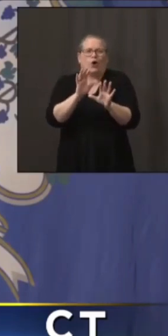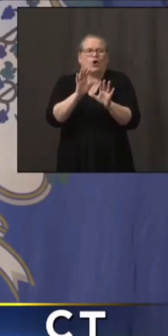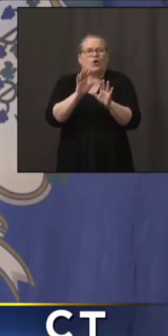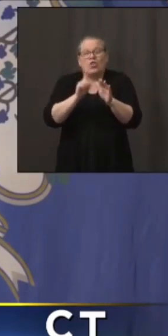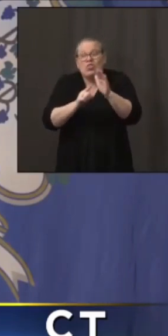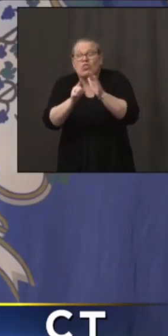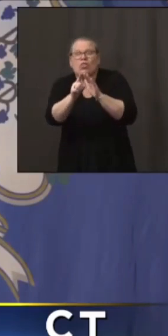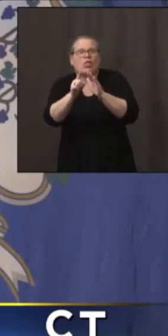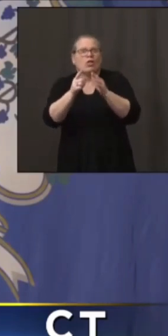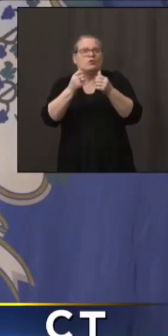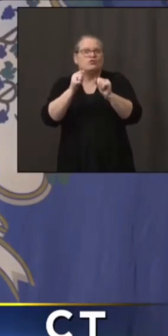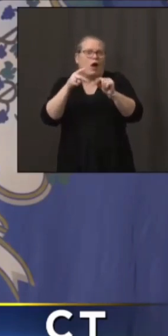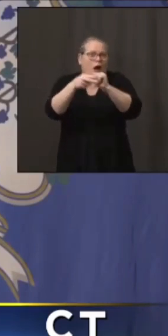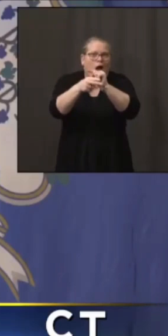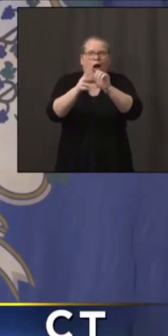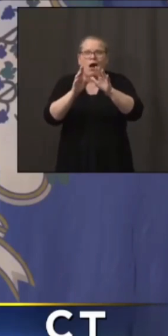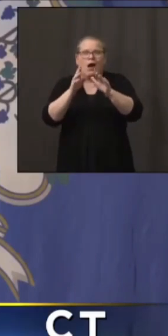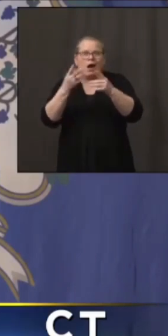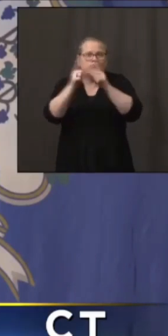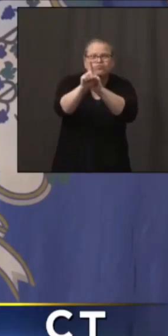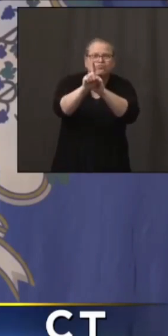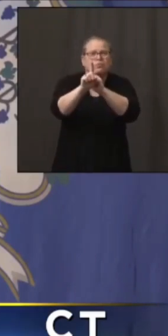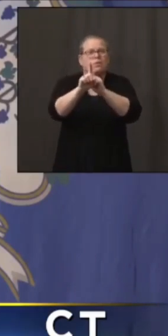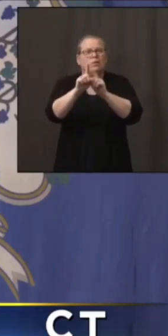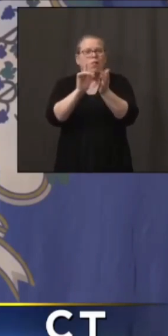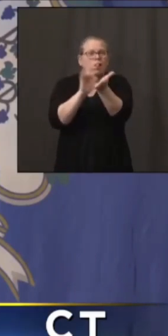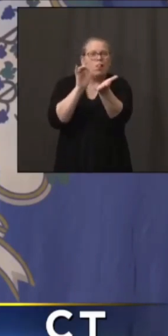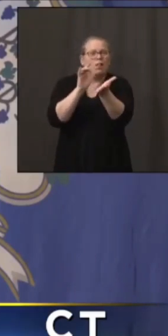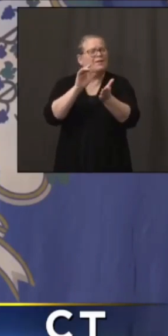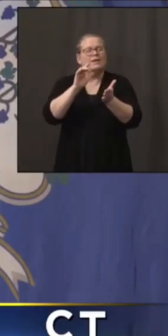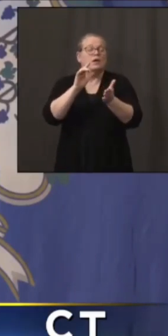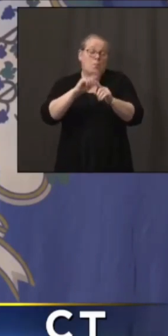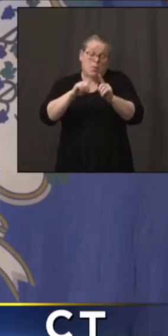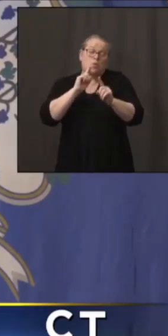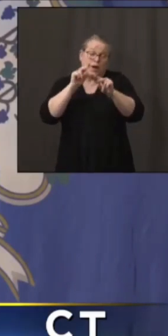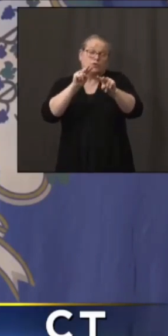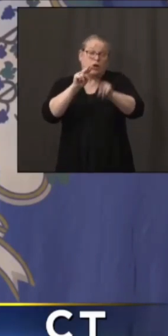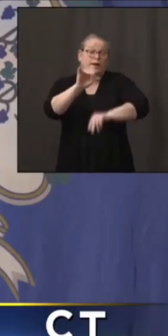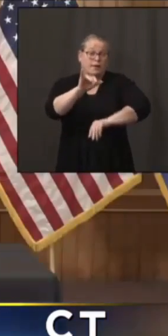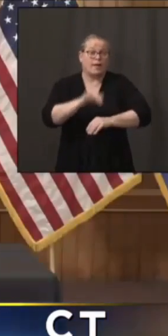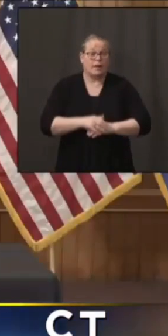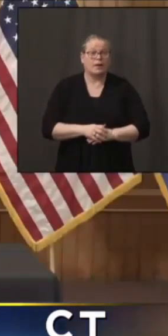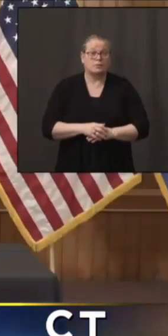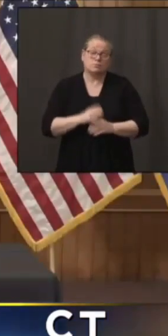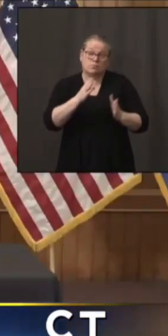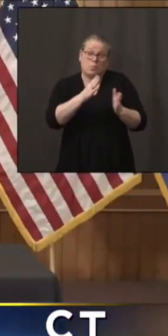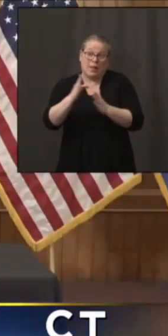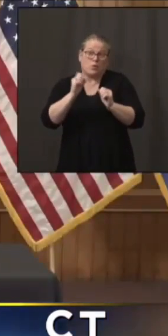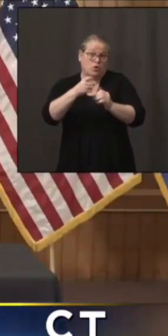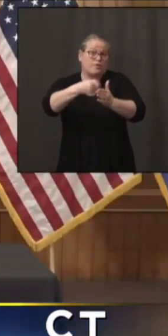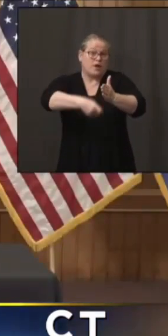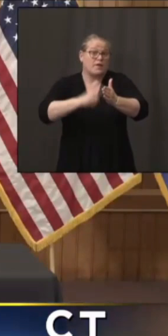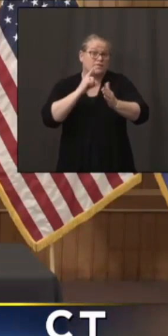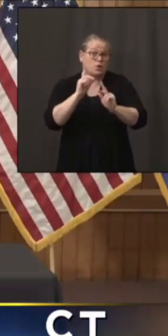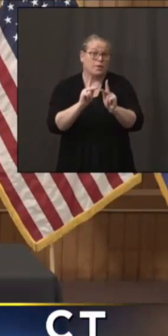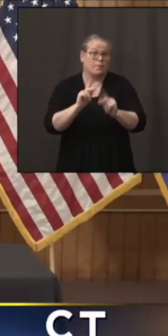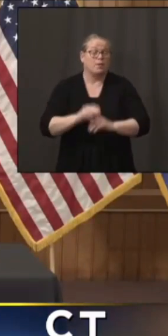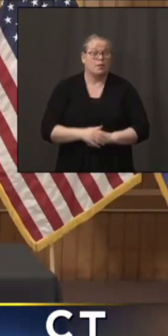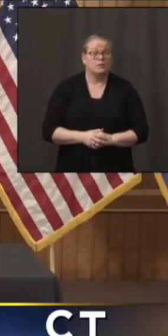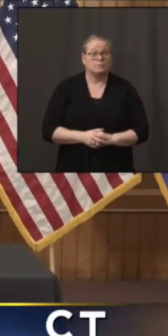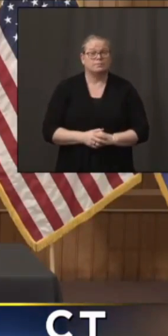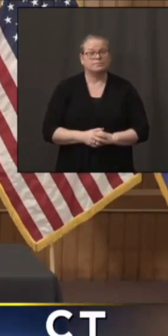not tracking that with heavy fines. We're just working with people. And then I also wanted to ask you, as we move ahead to people 75